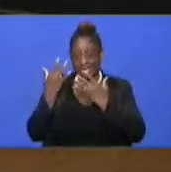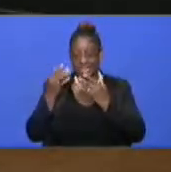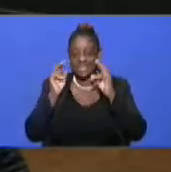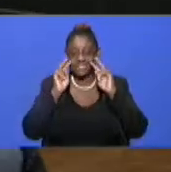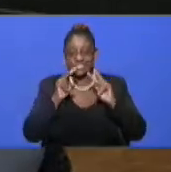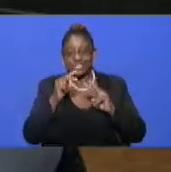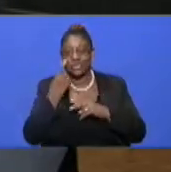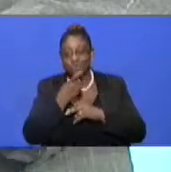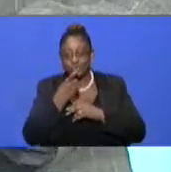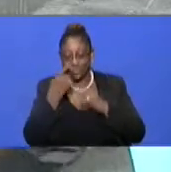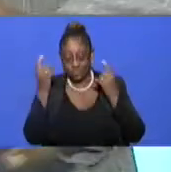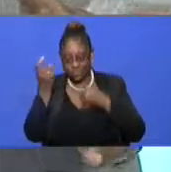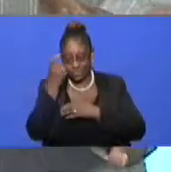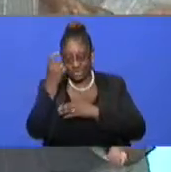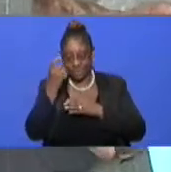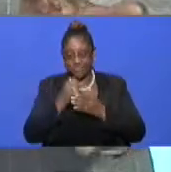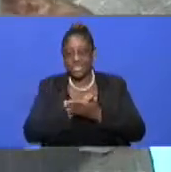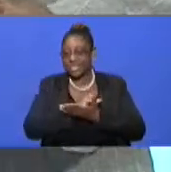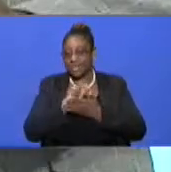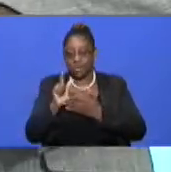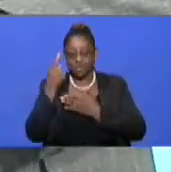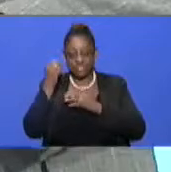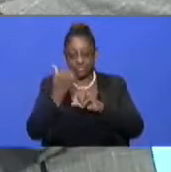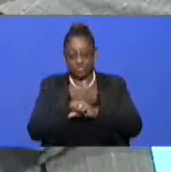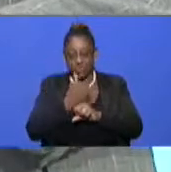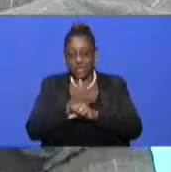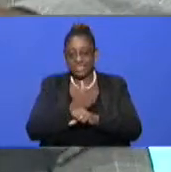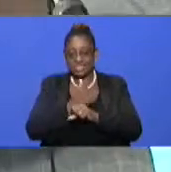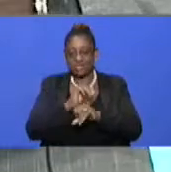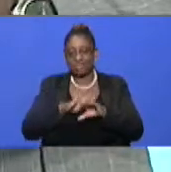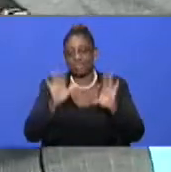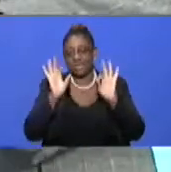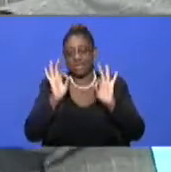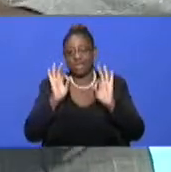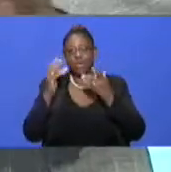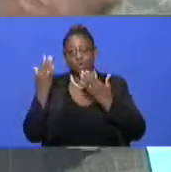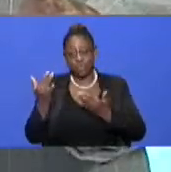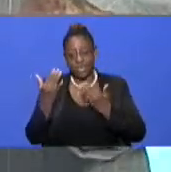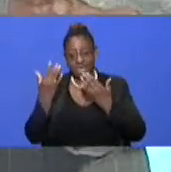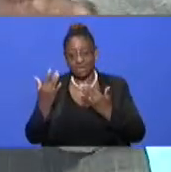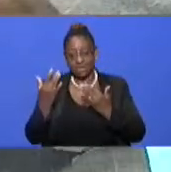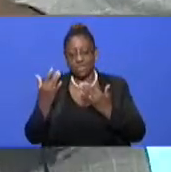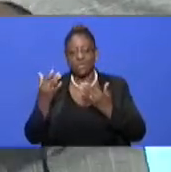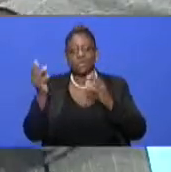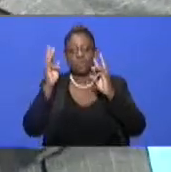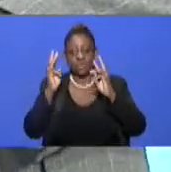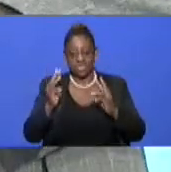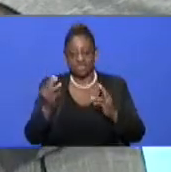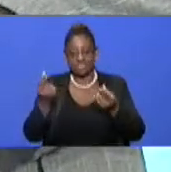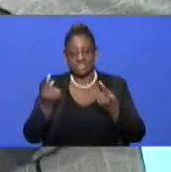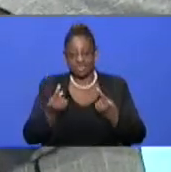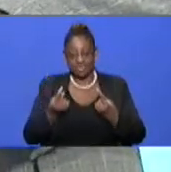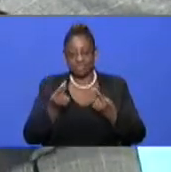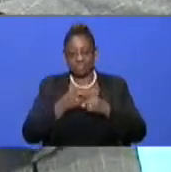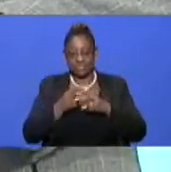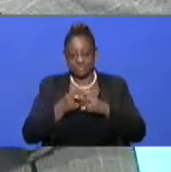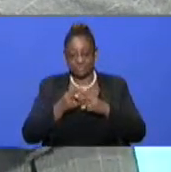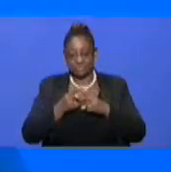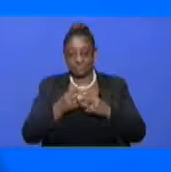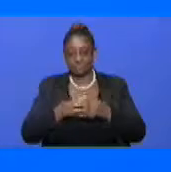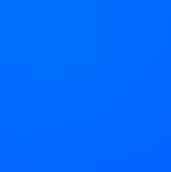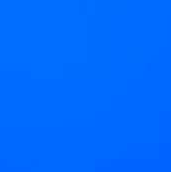in the championship round. And that's your check on sports for you on this Friday. Don't go anywhere. We have a look at that Friday weather that's just around the